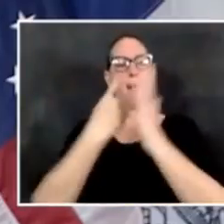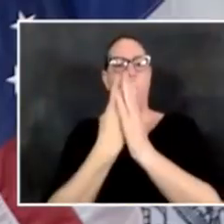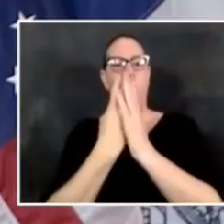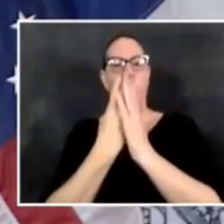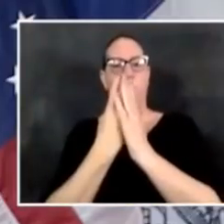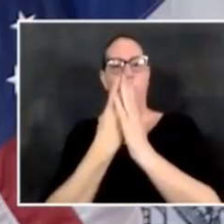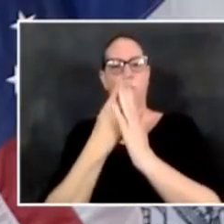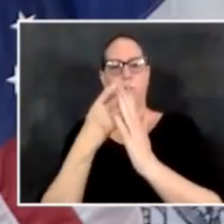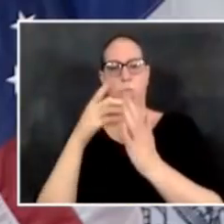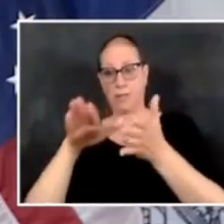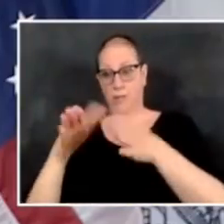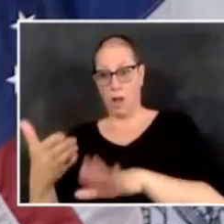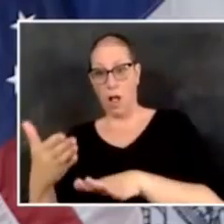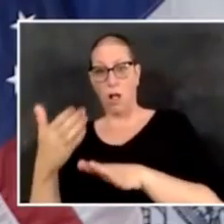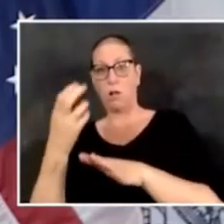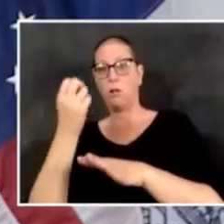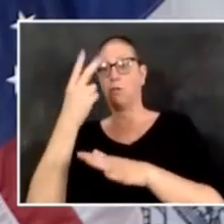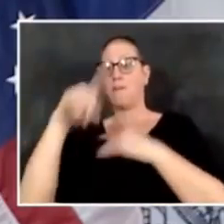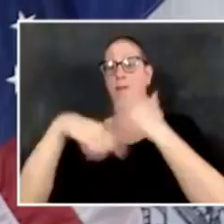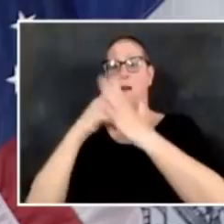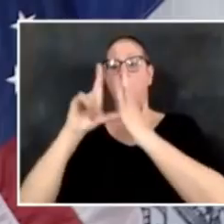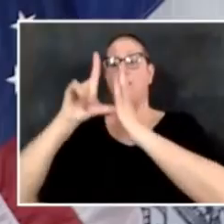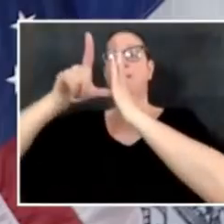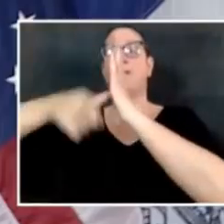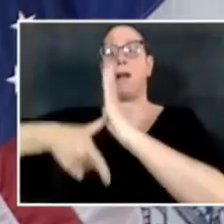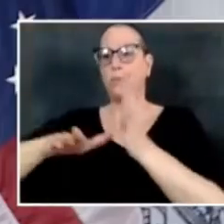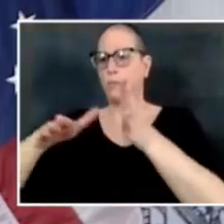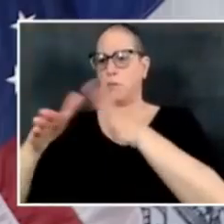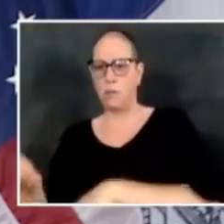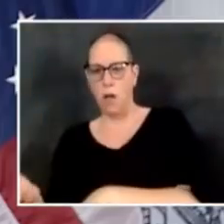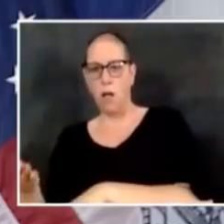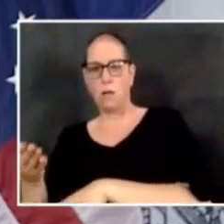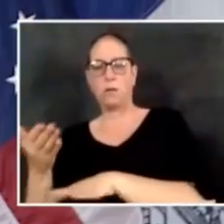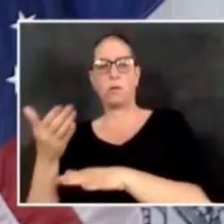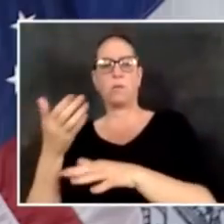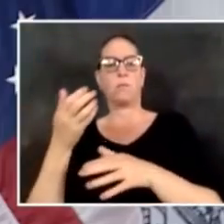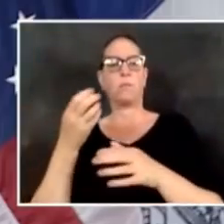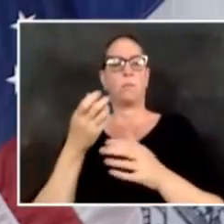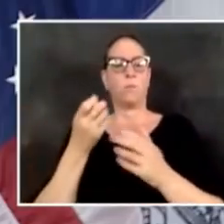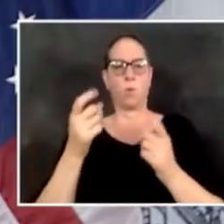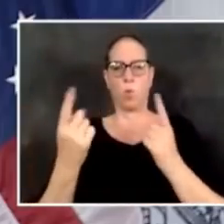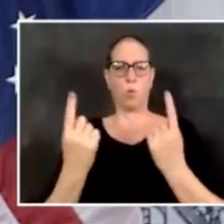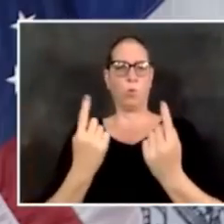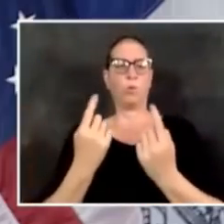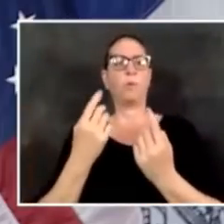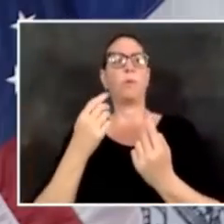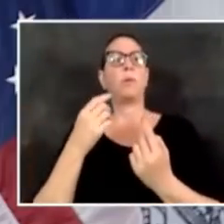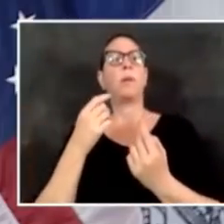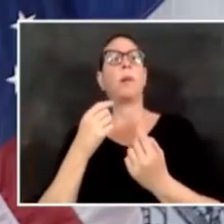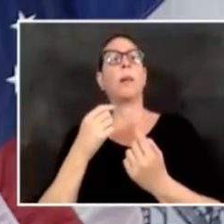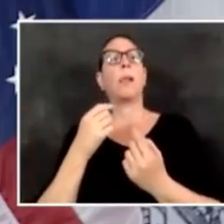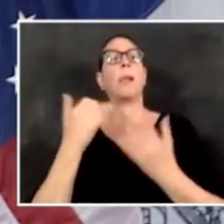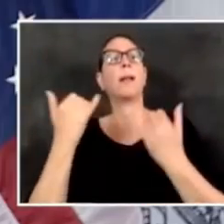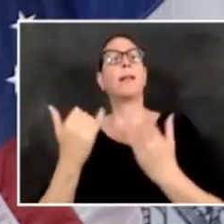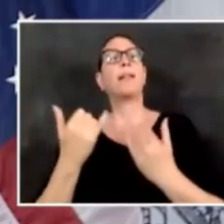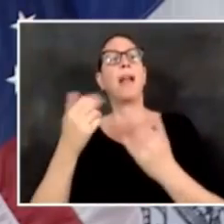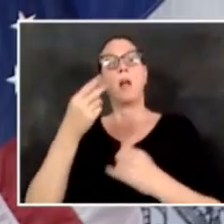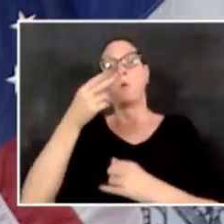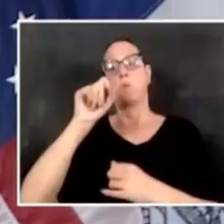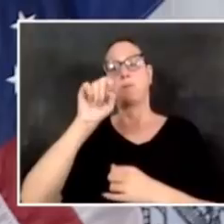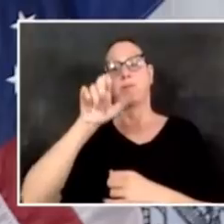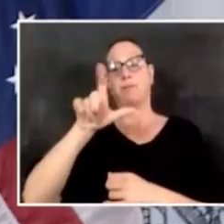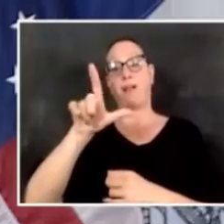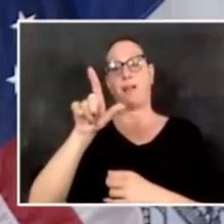quarantine hotels, any update on that city investigation into the men who died in the hotel? And have hospitals resumed